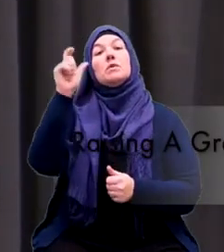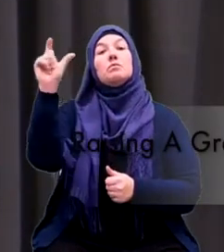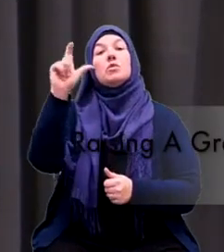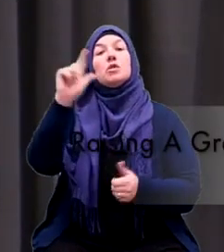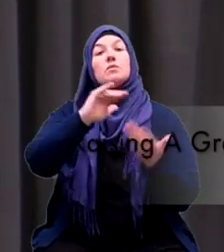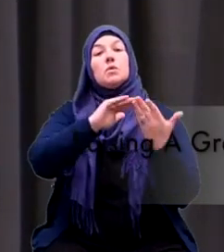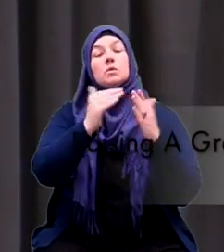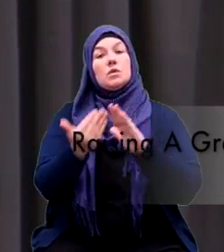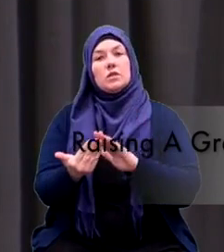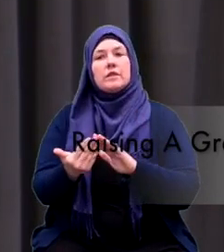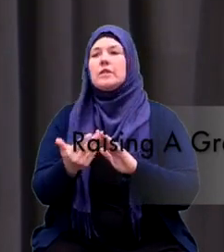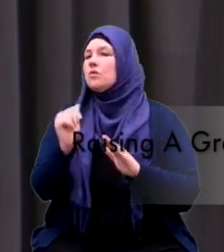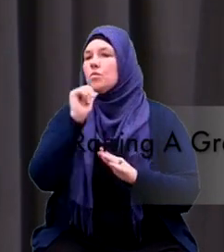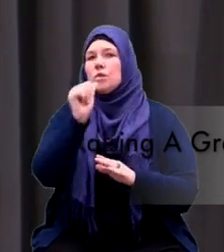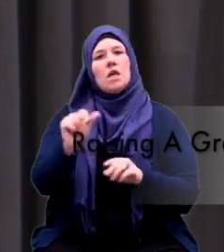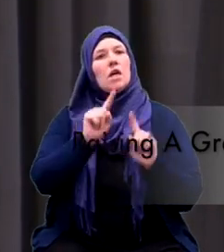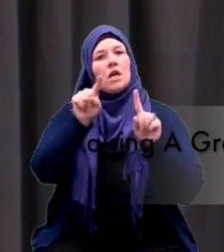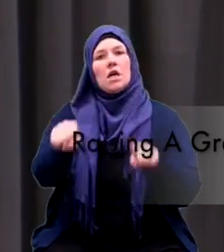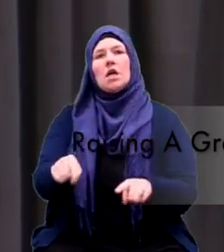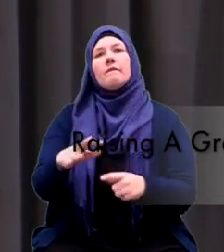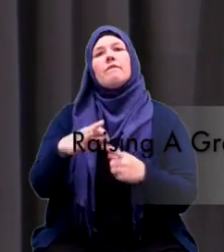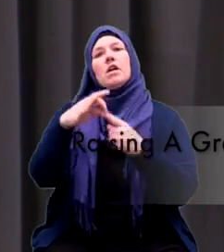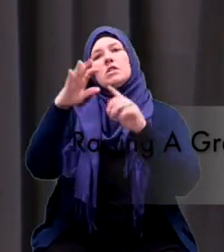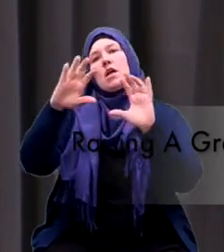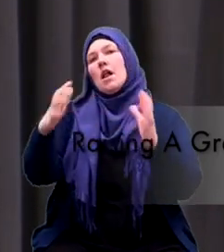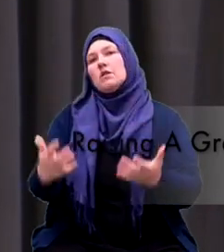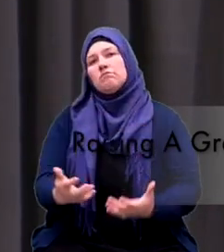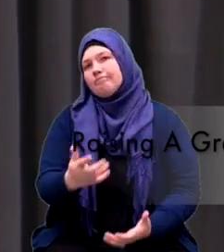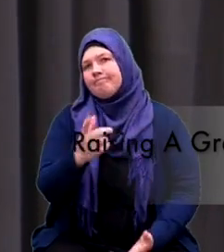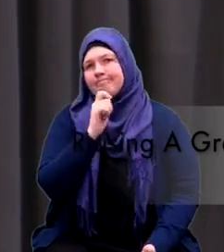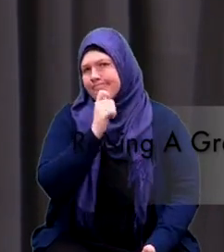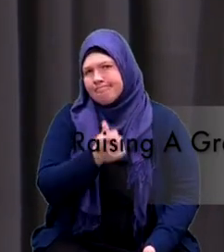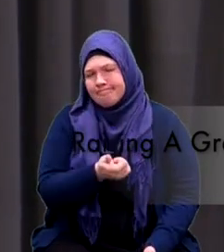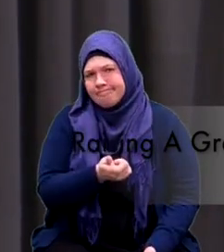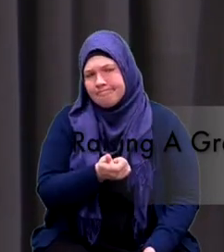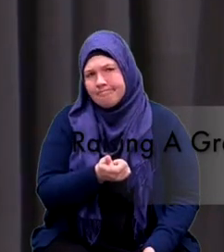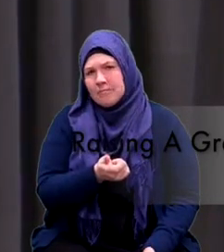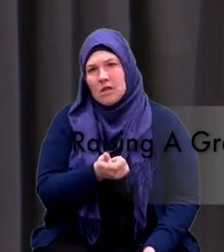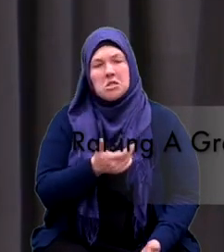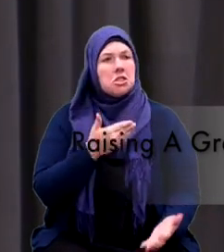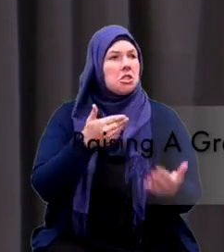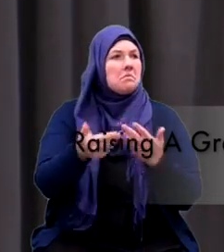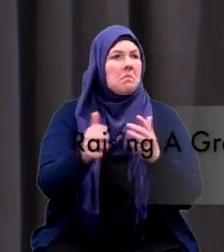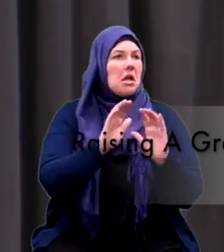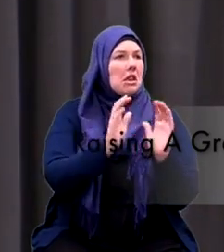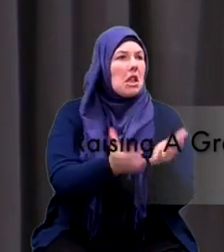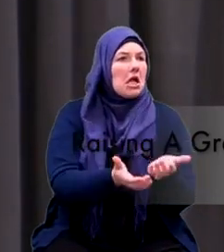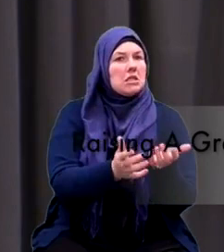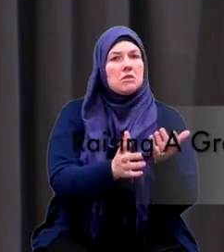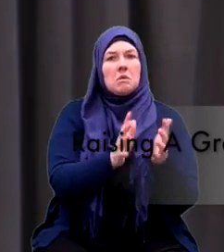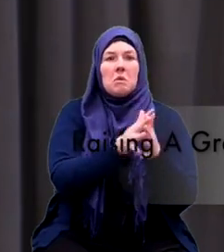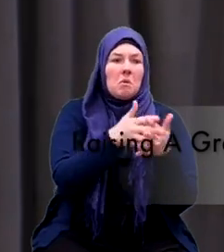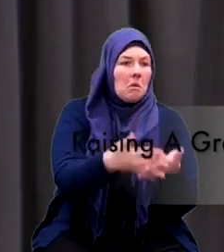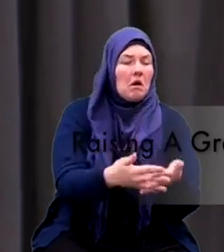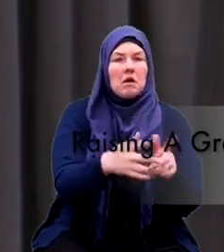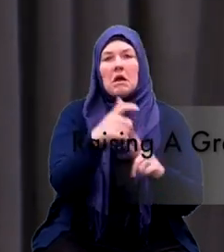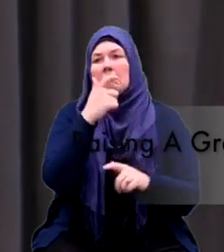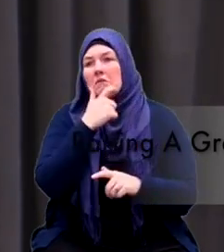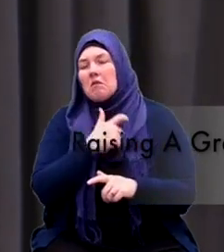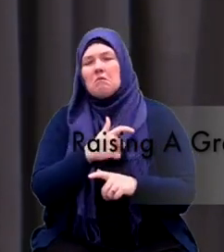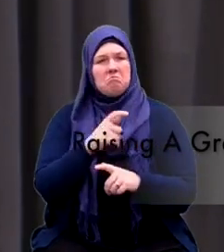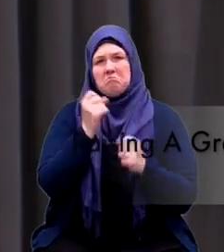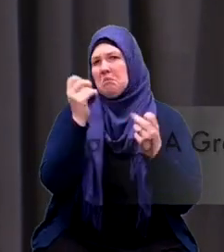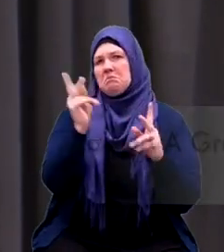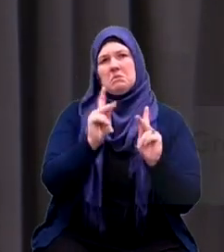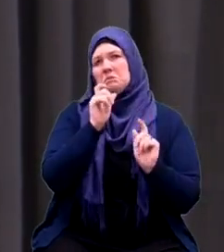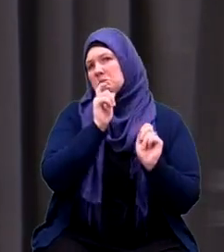Muslim communities do not attend special classes. No matter what the class is, Quran,